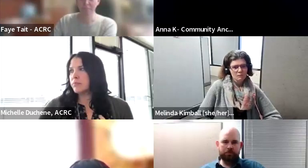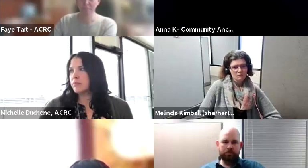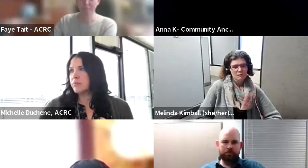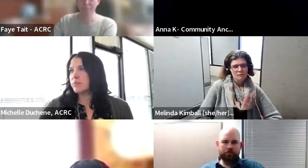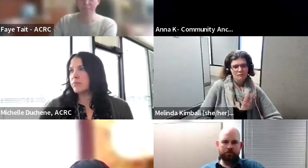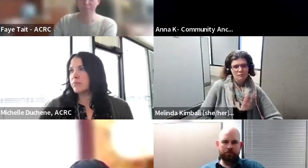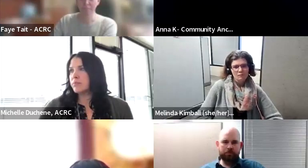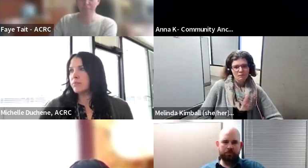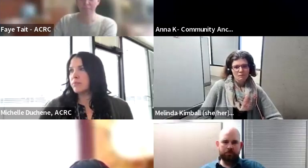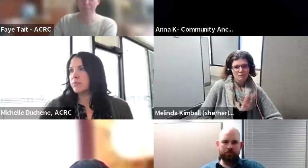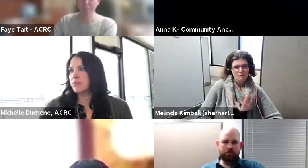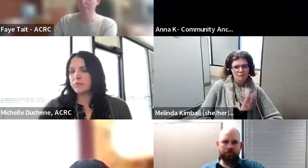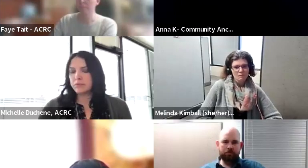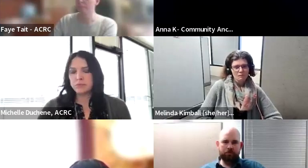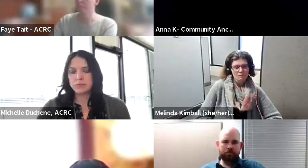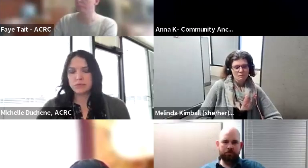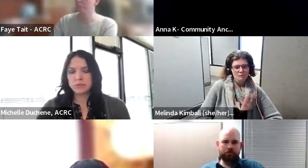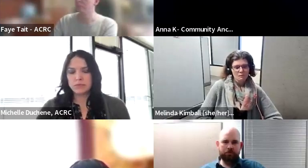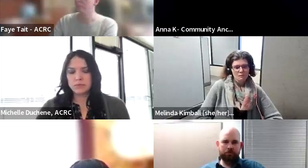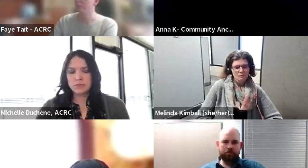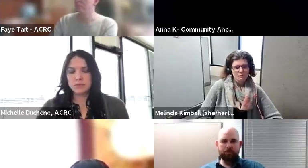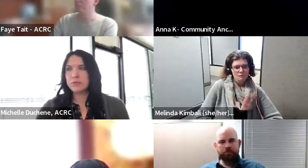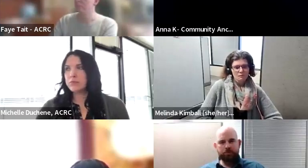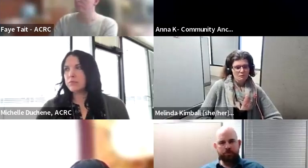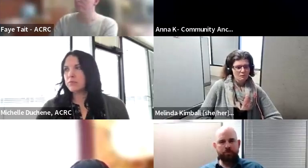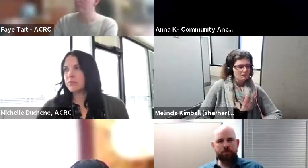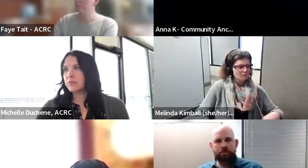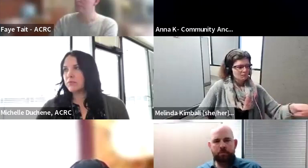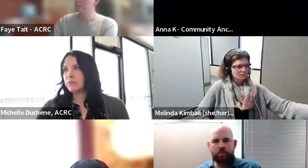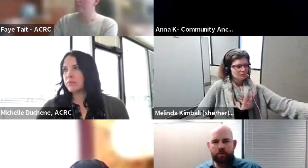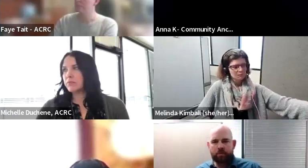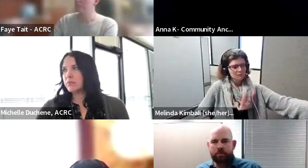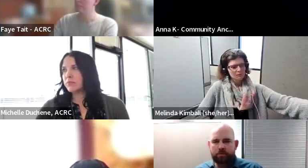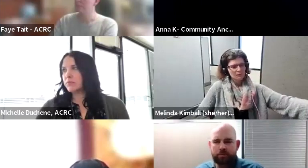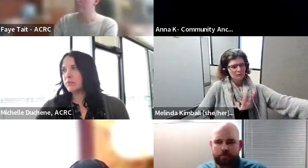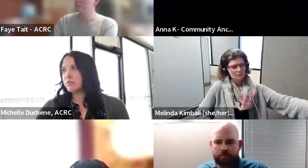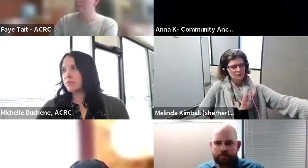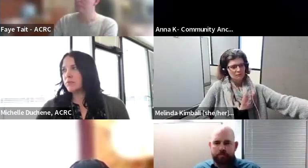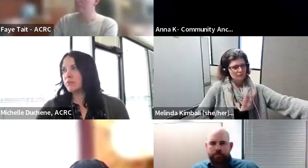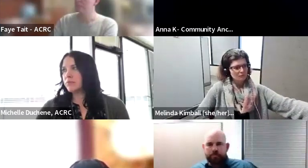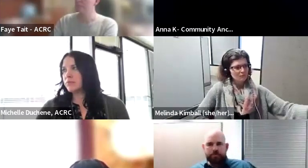meeting next week. It's going to be our RFP orientation for CPP. So